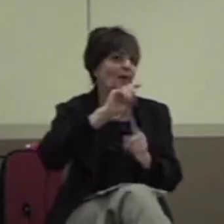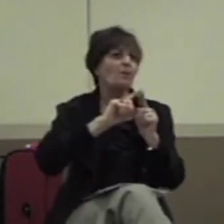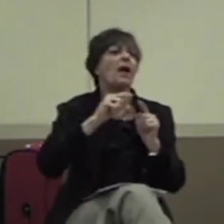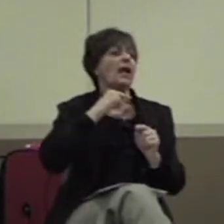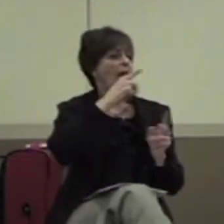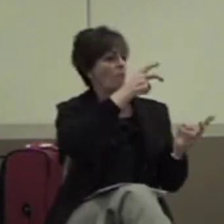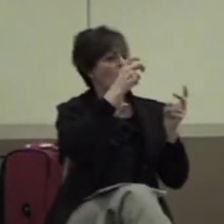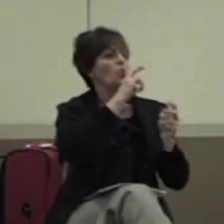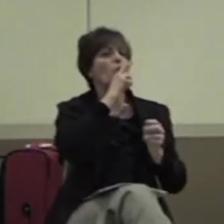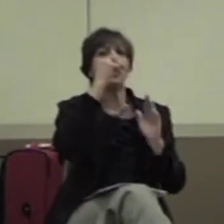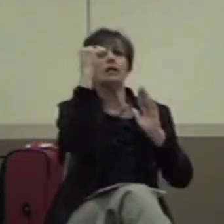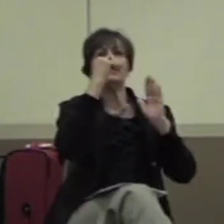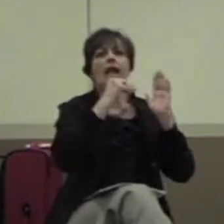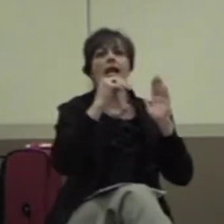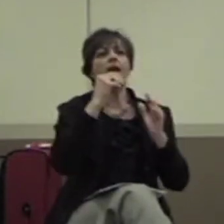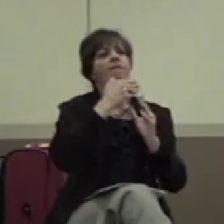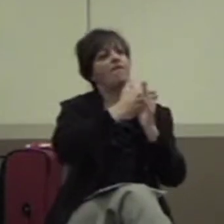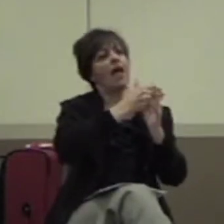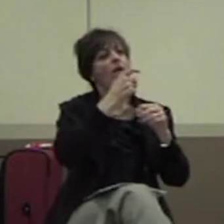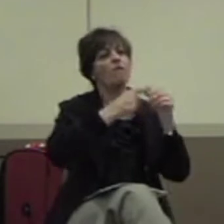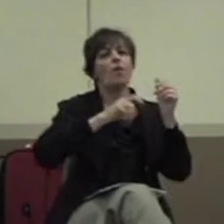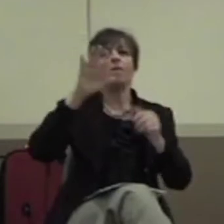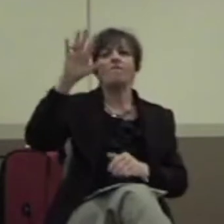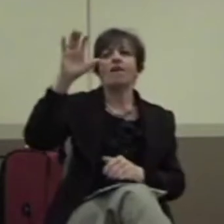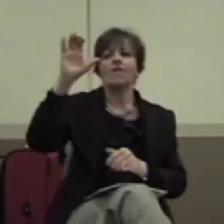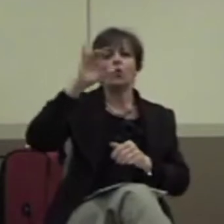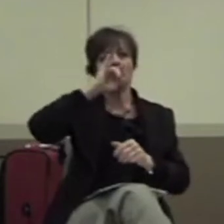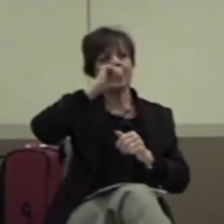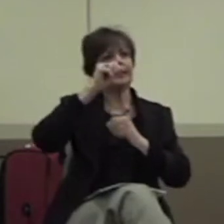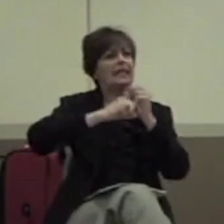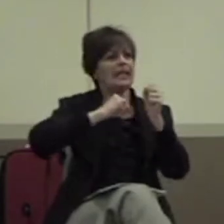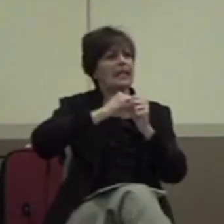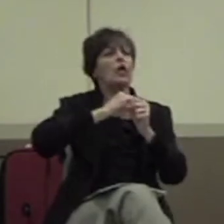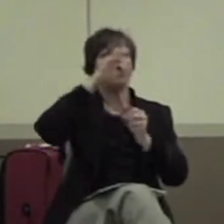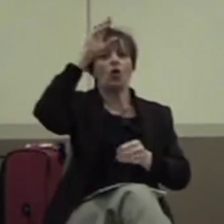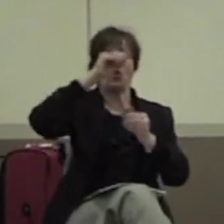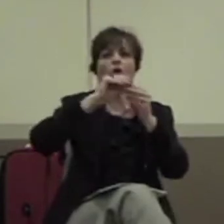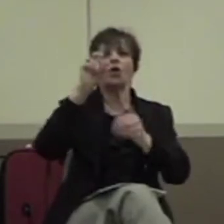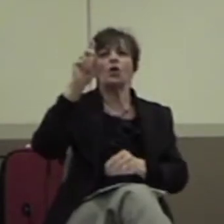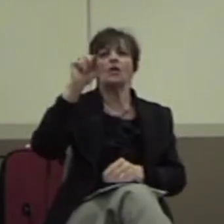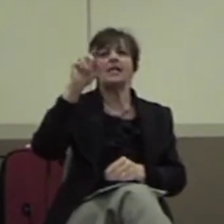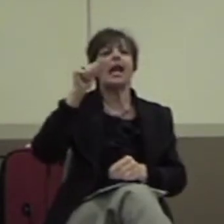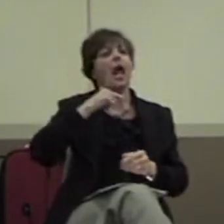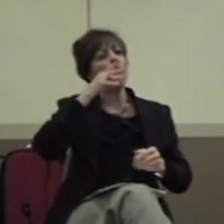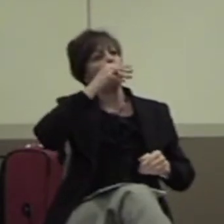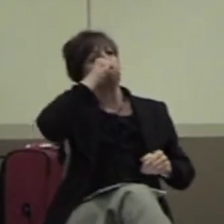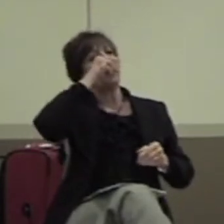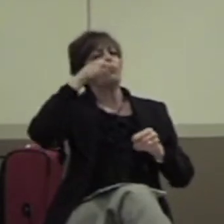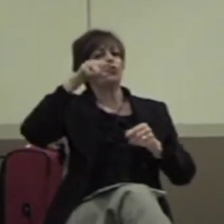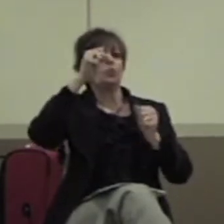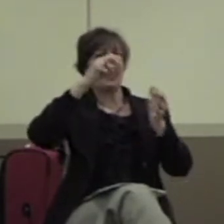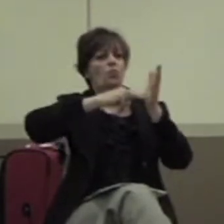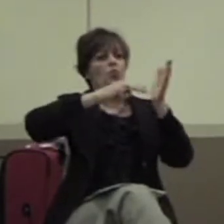pulled a real data file from 500 kids a year's worth of data. I'll let you read this. I'll shut up so you can